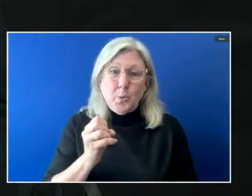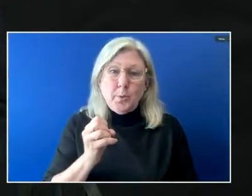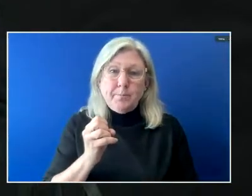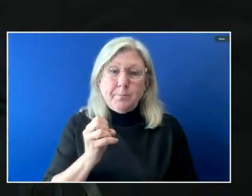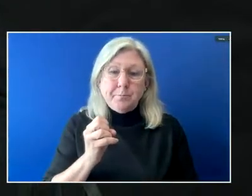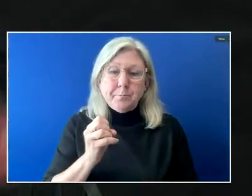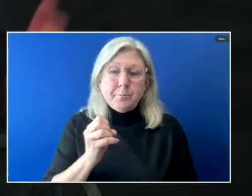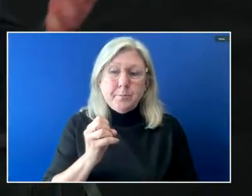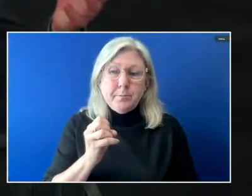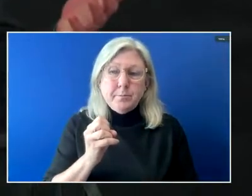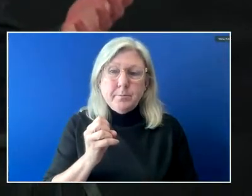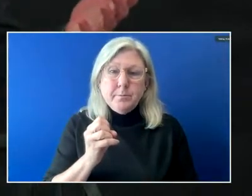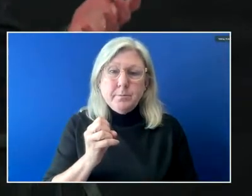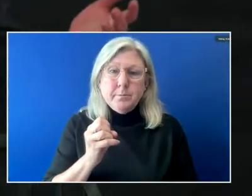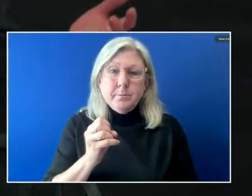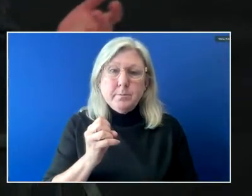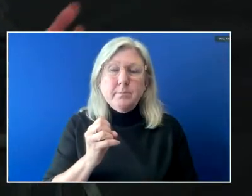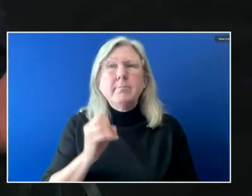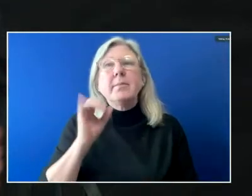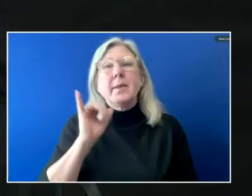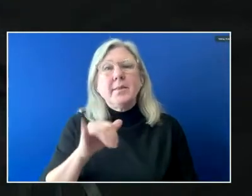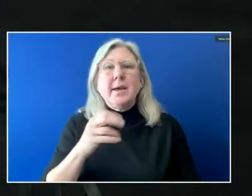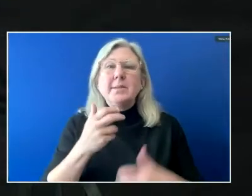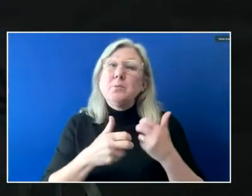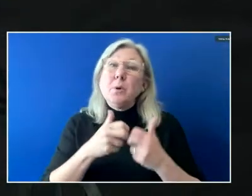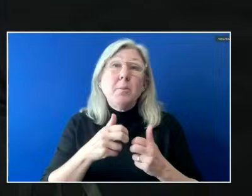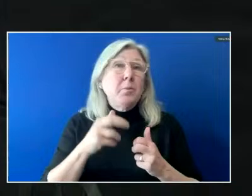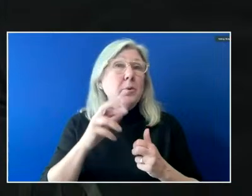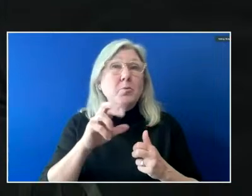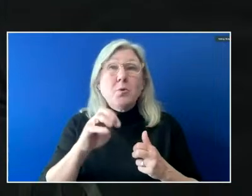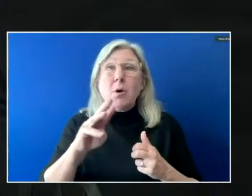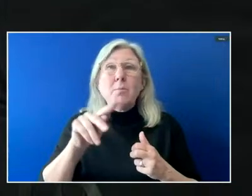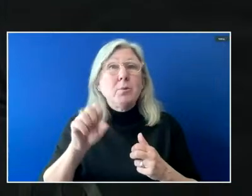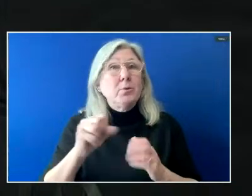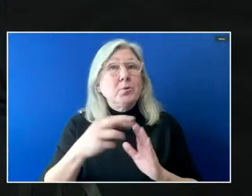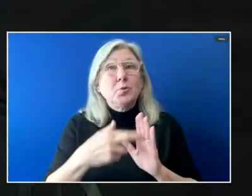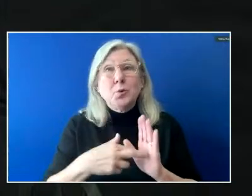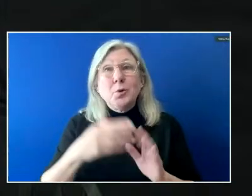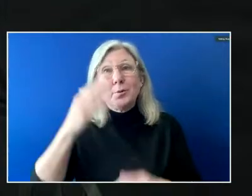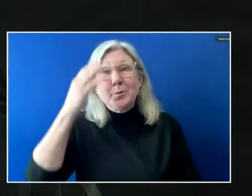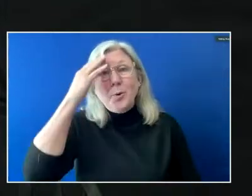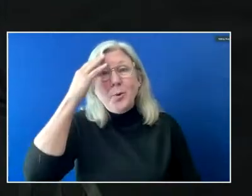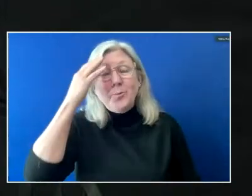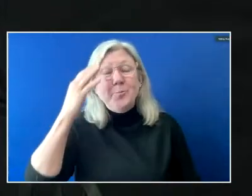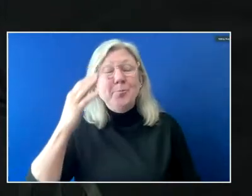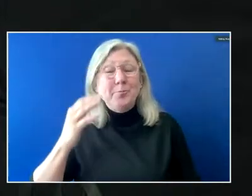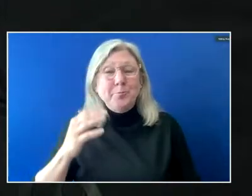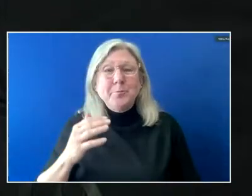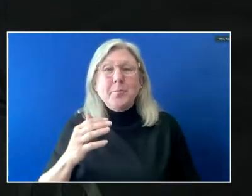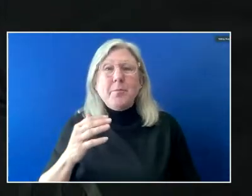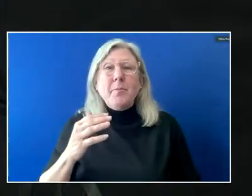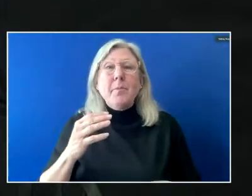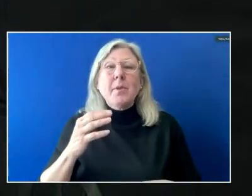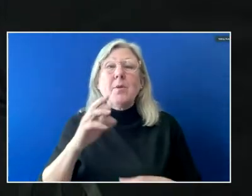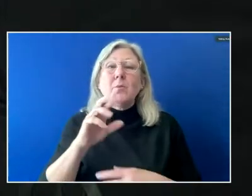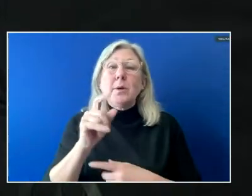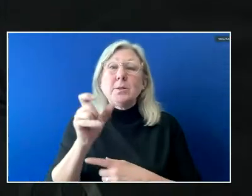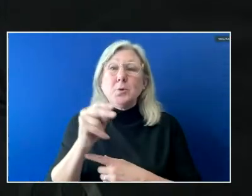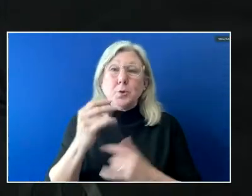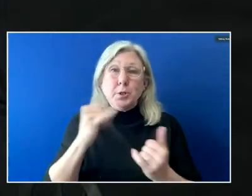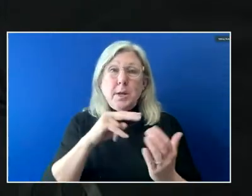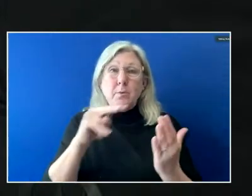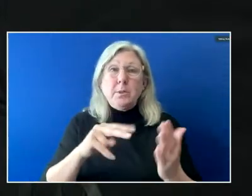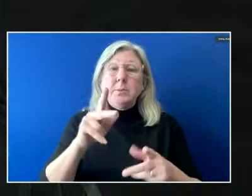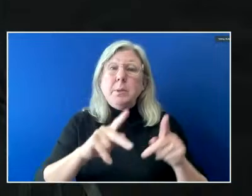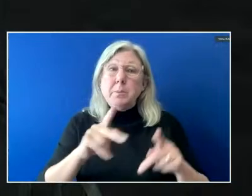the that's the problems with Robert's Rules you know the the resolution now reads the people of brator